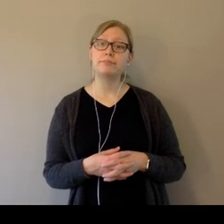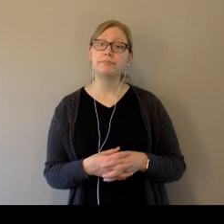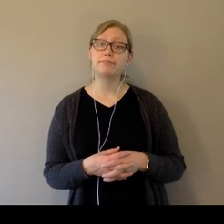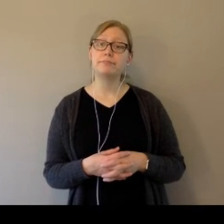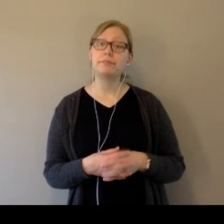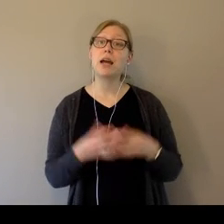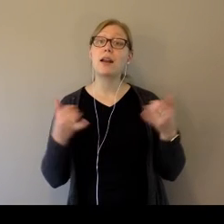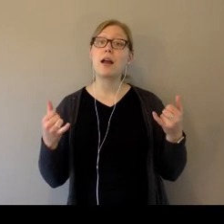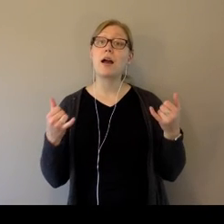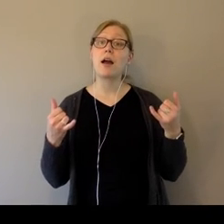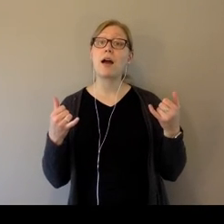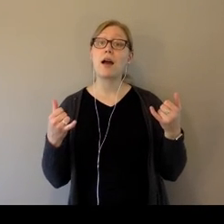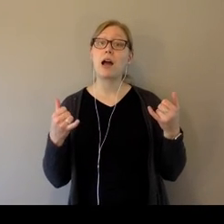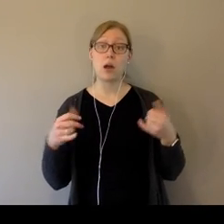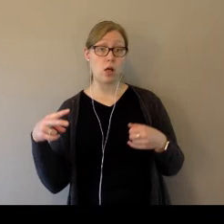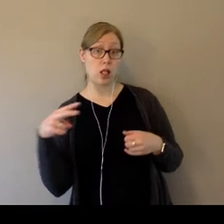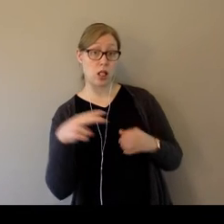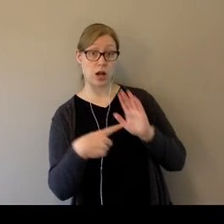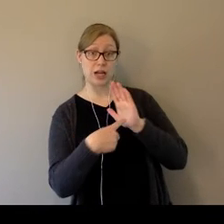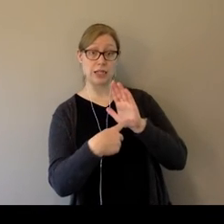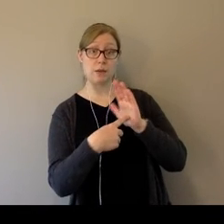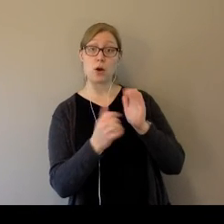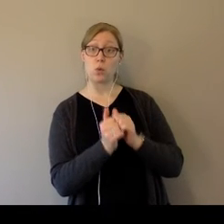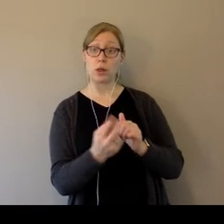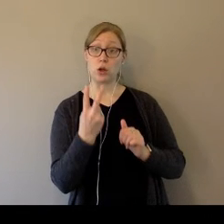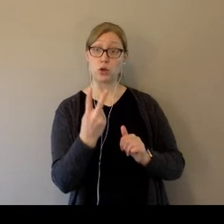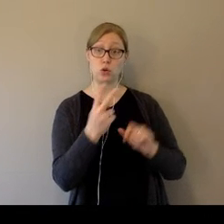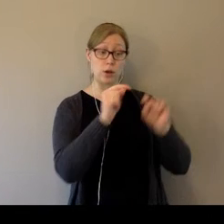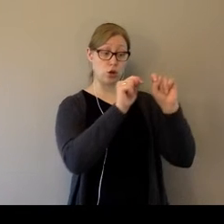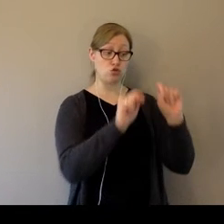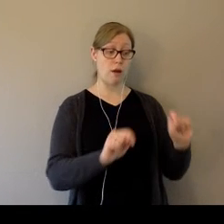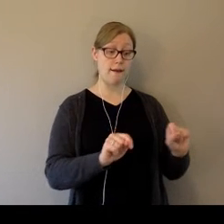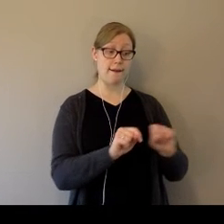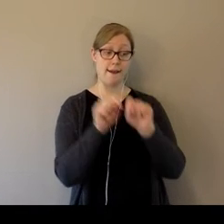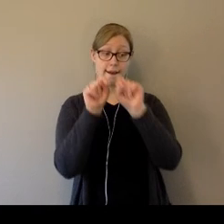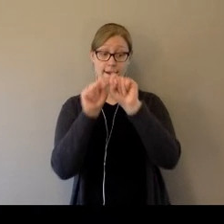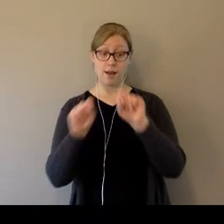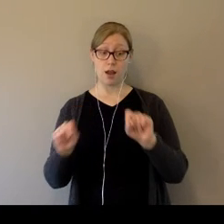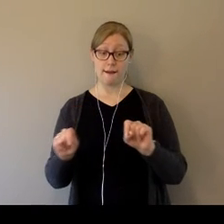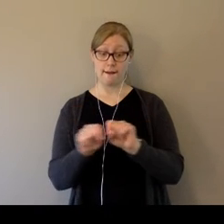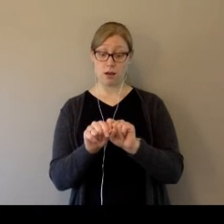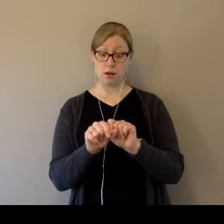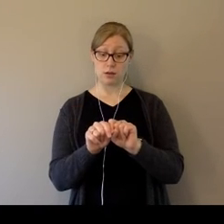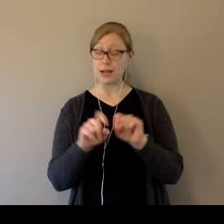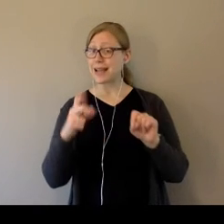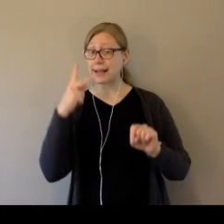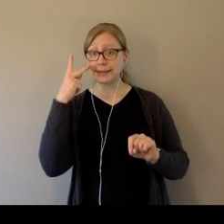So now we're going to look at an example with 2 triangles. And we can see these triangles do